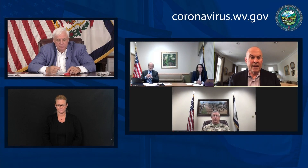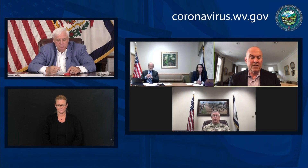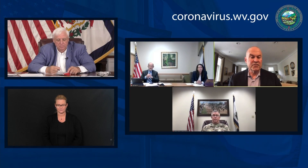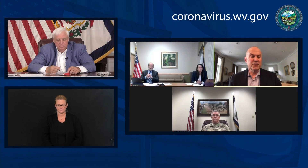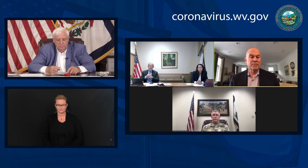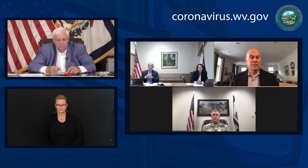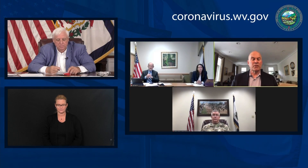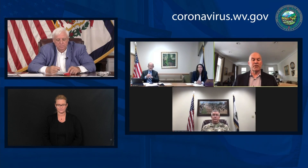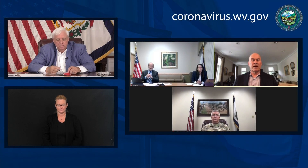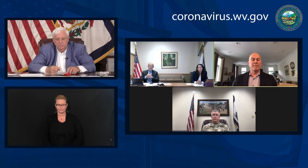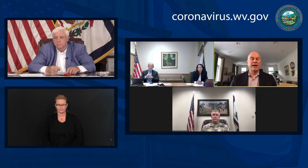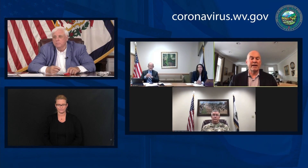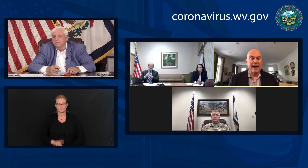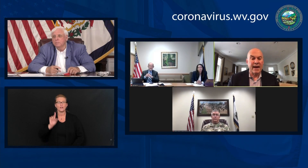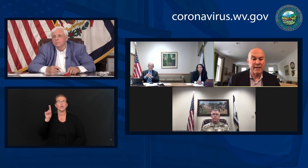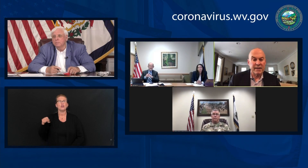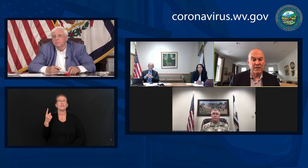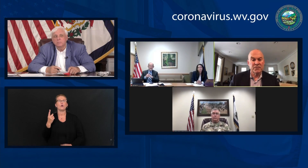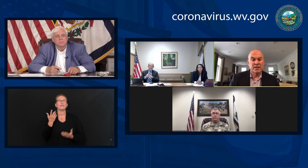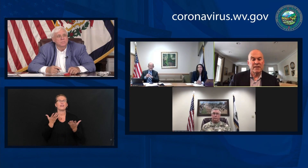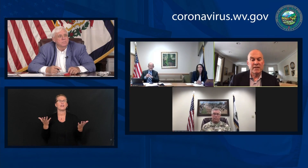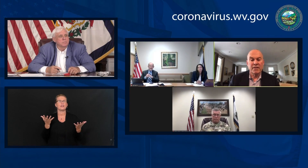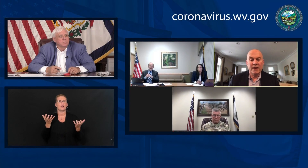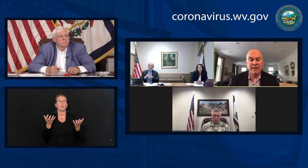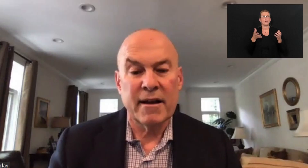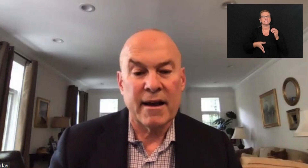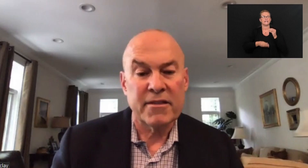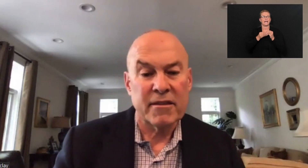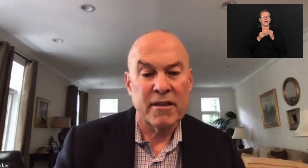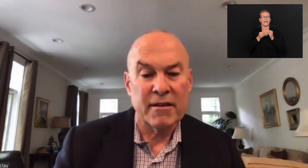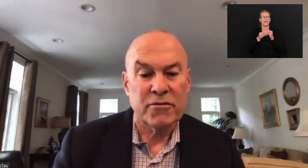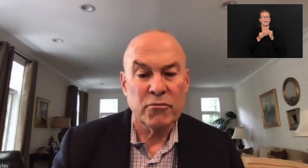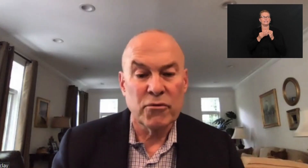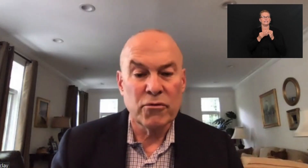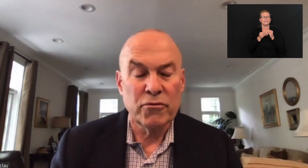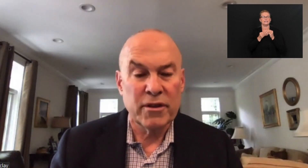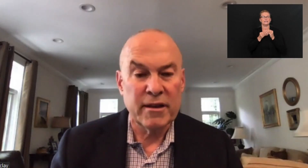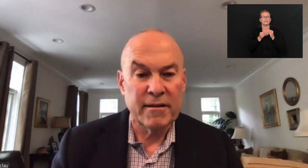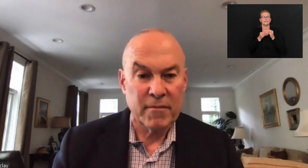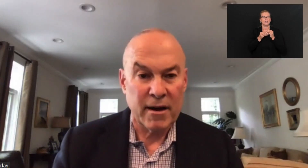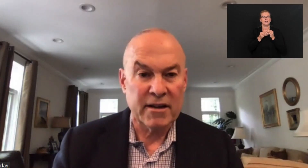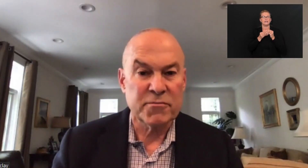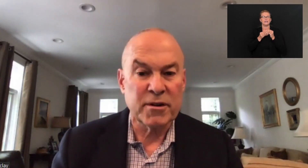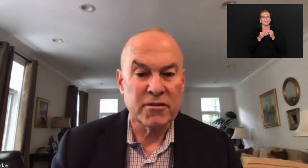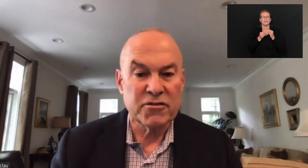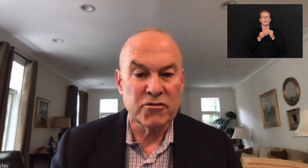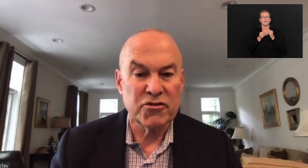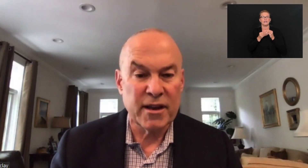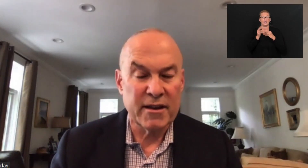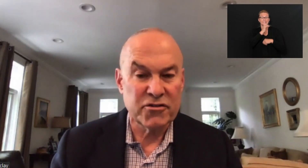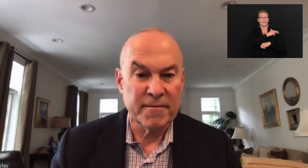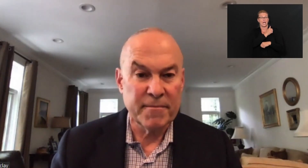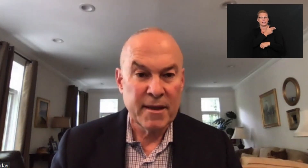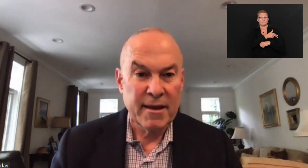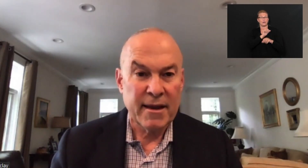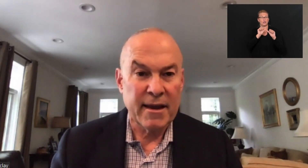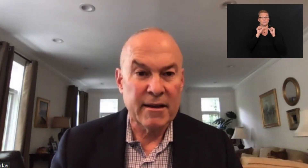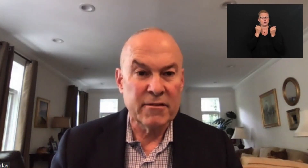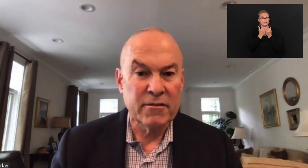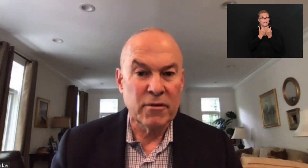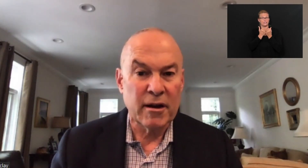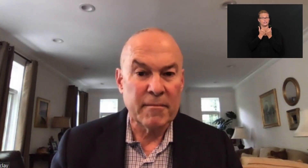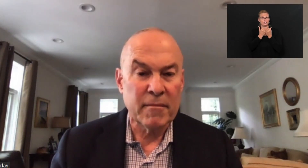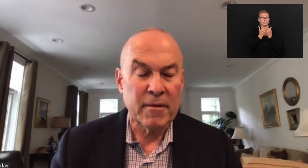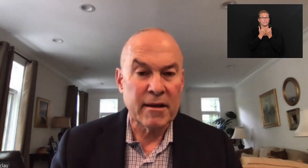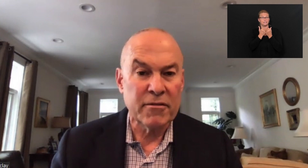Yeah, I guess the only thing I might add is that I think that through the hospital association